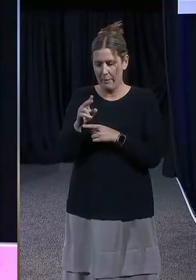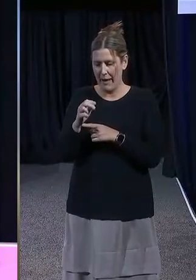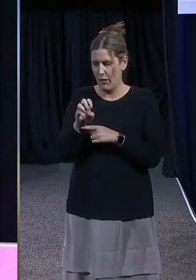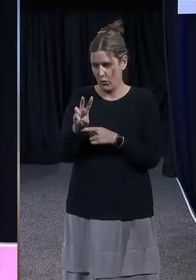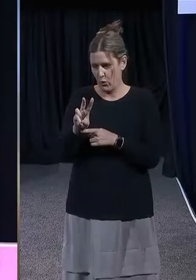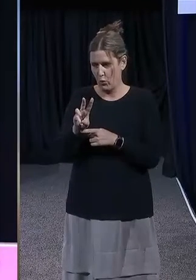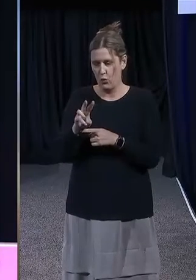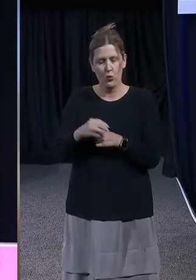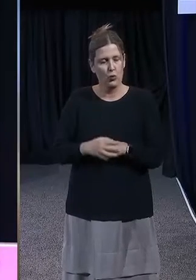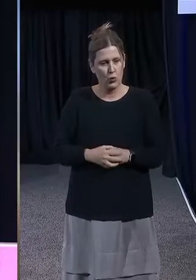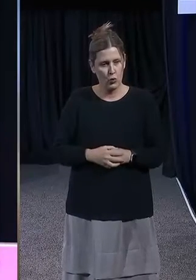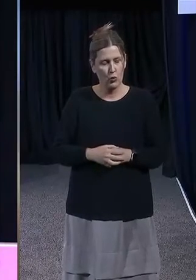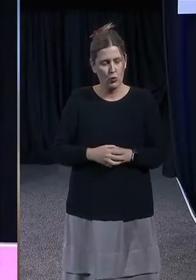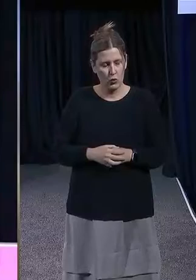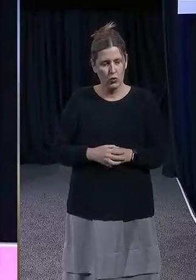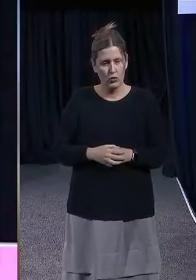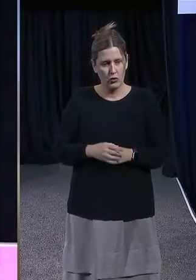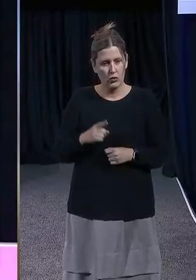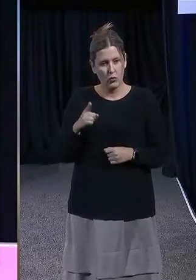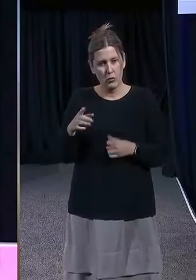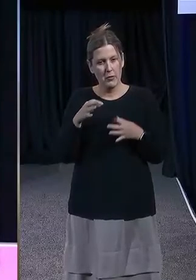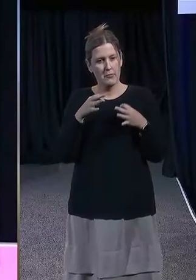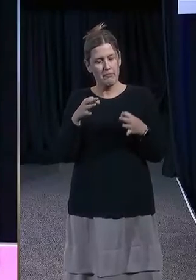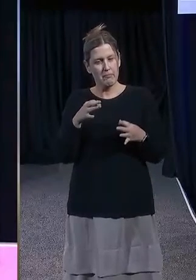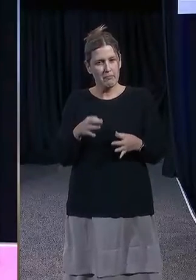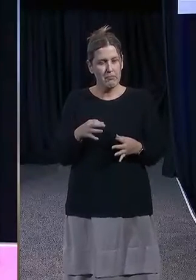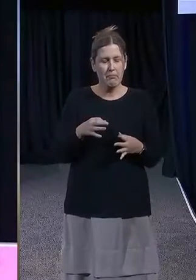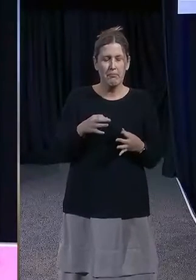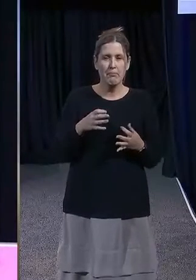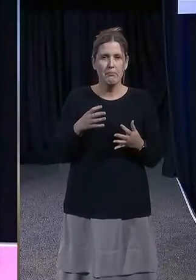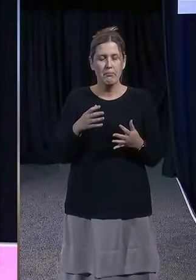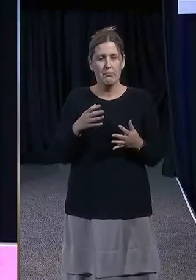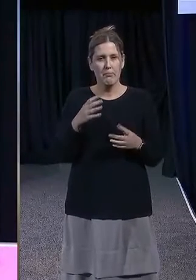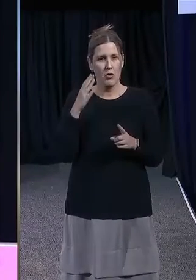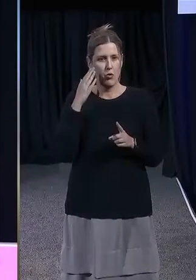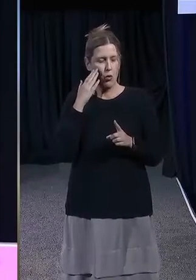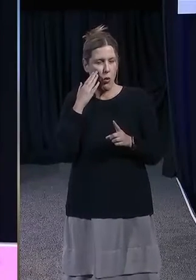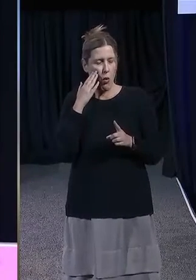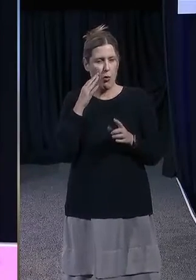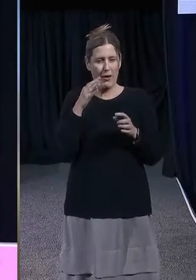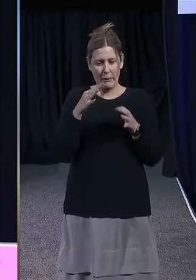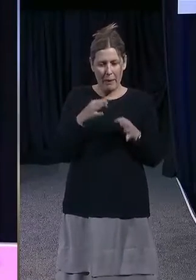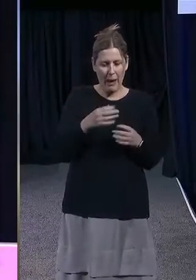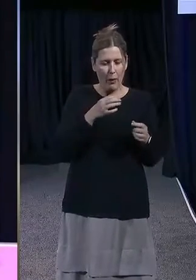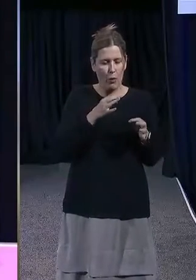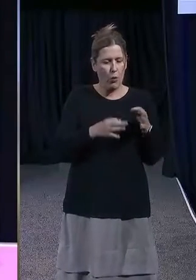who to talk to us and give us a little sense of what actually the court did. Thank you.